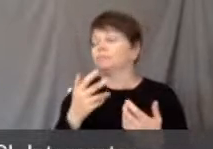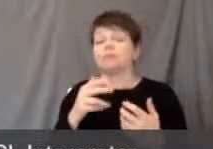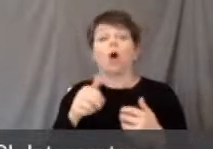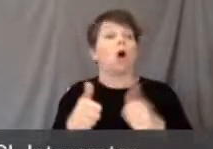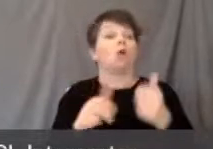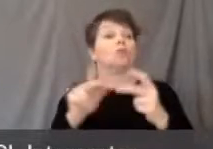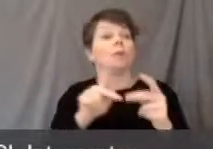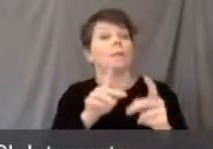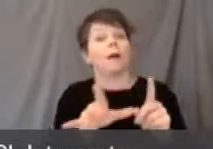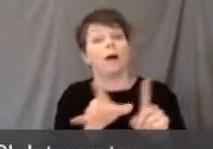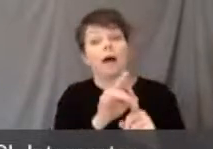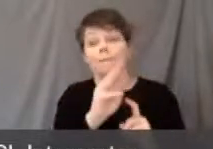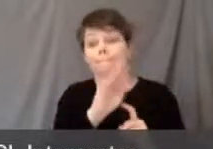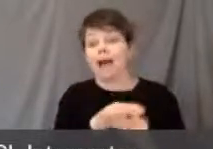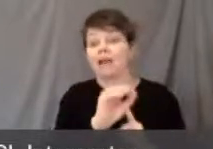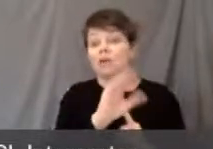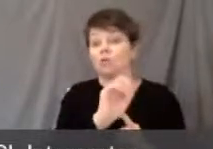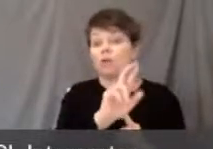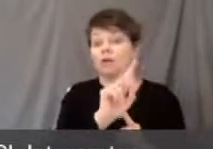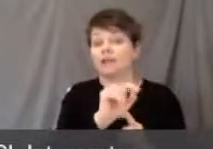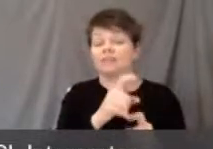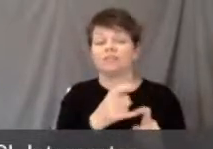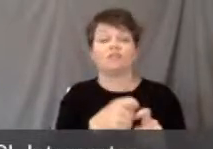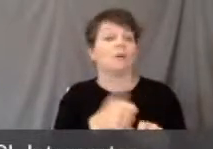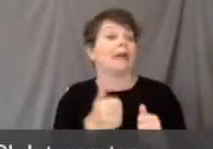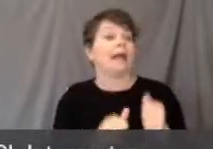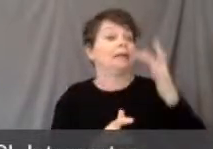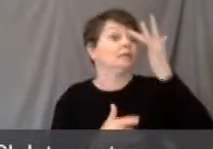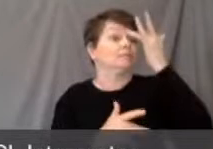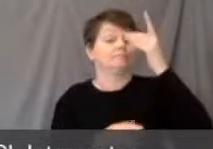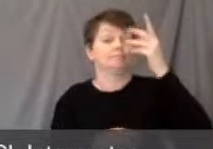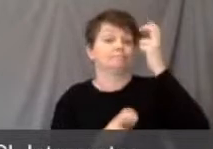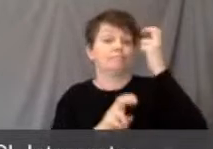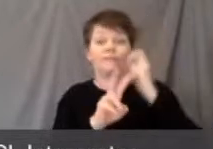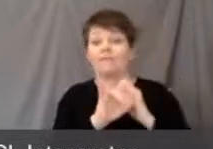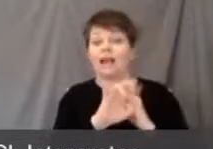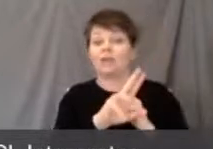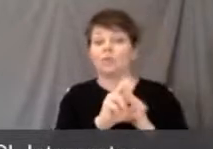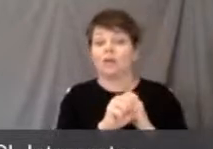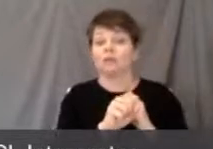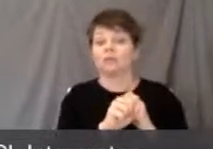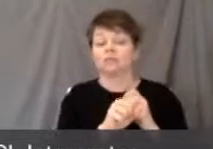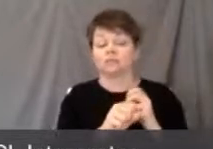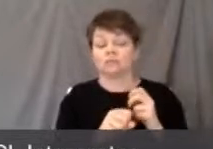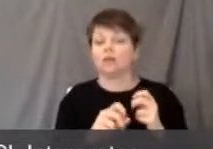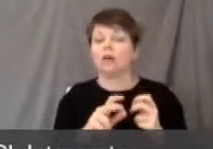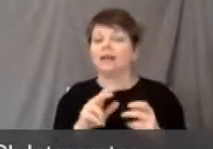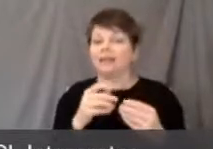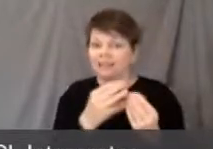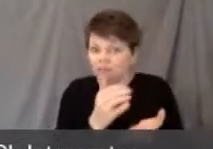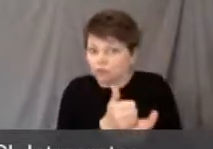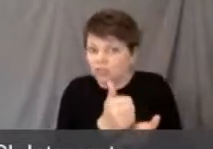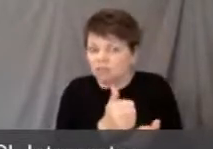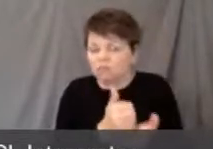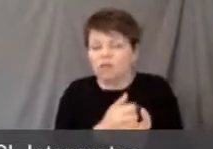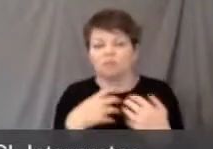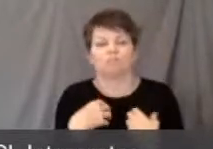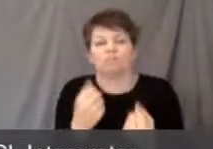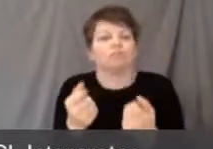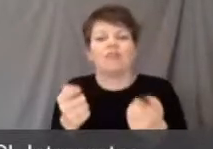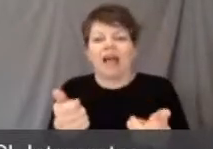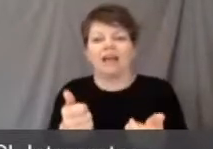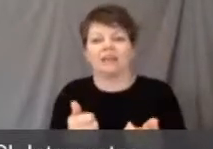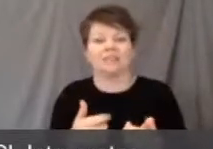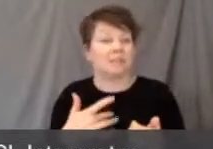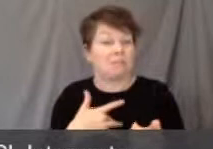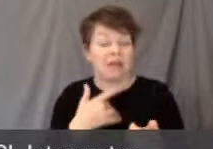there's always some amount of this happening in our community. People typically recover quickly with treatment, which is mostly